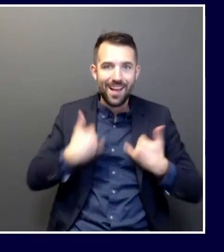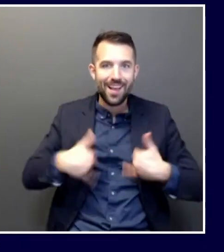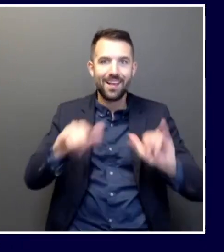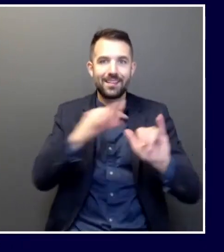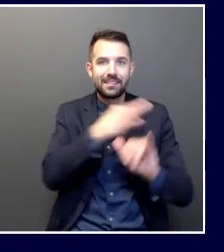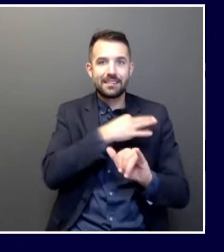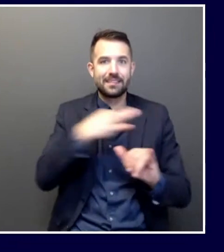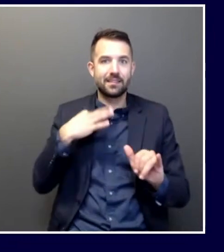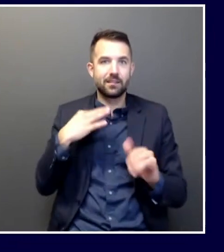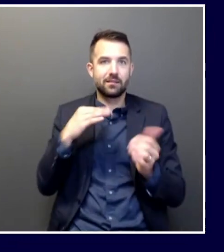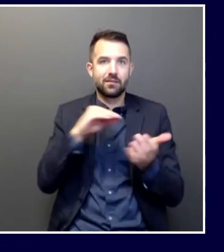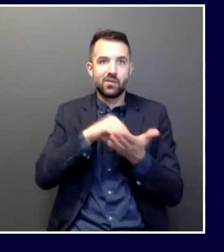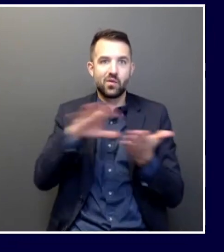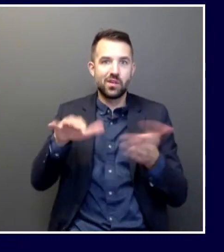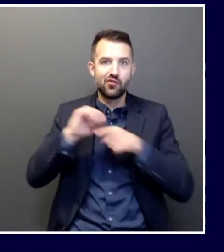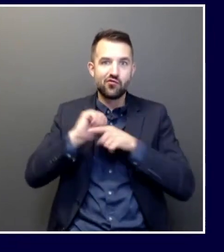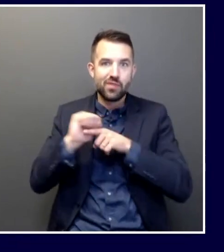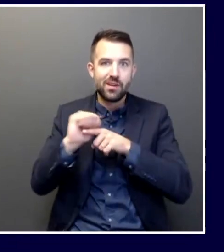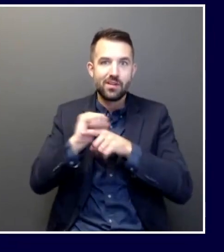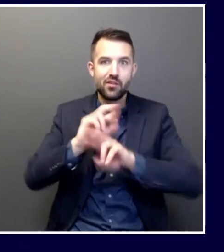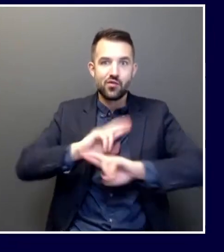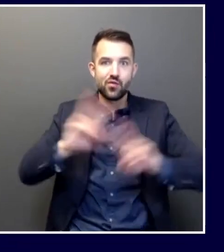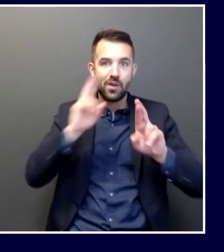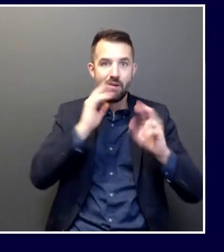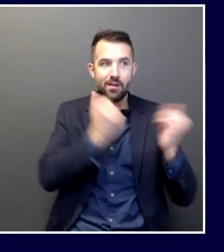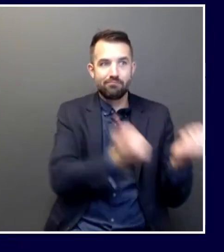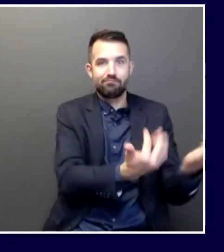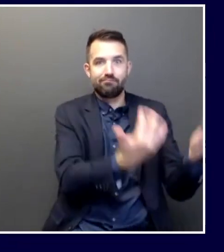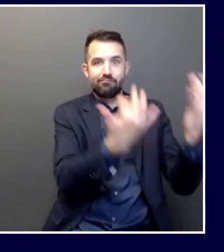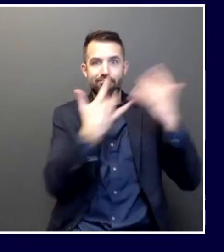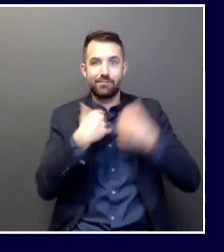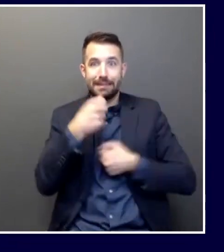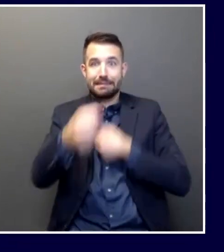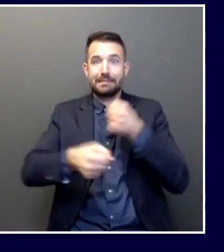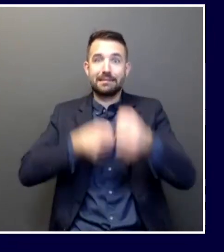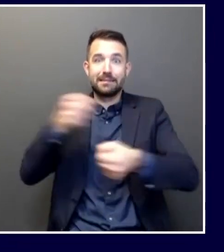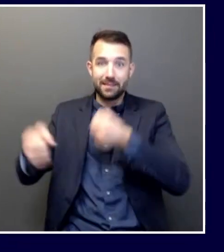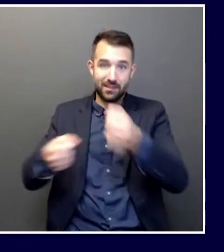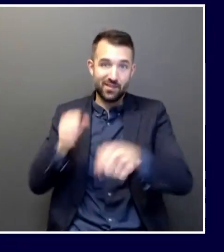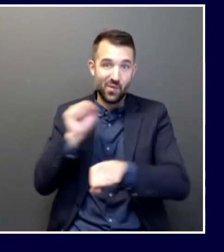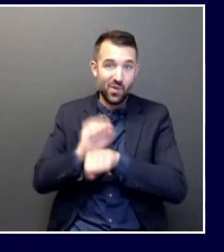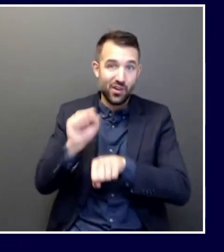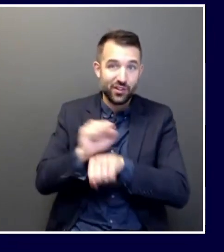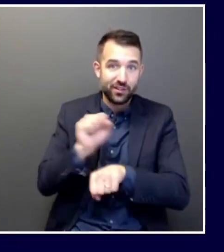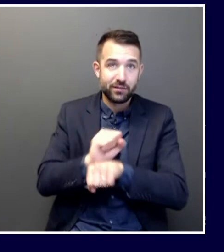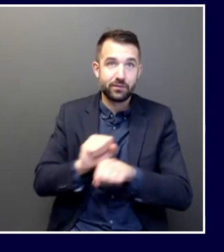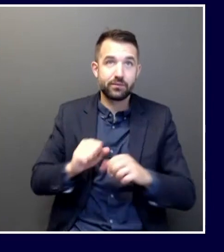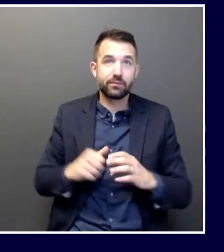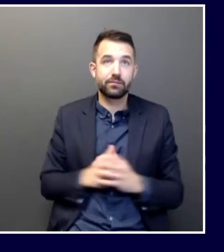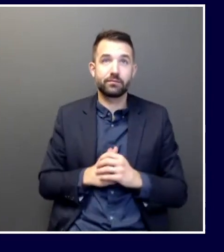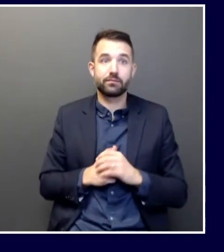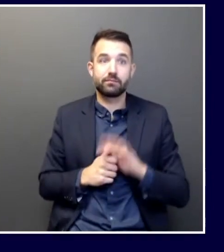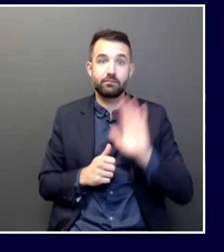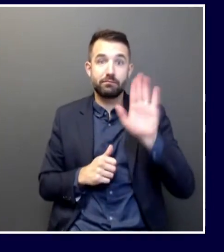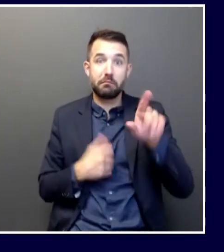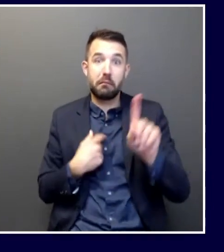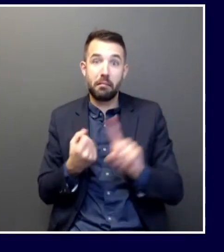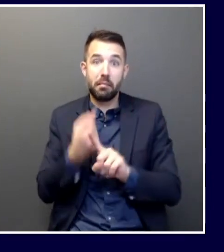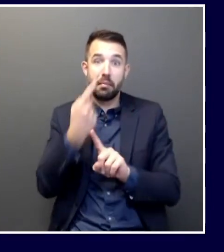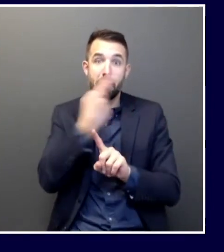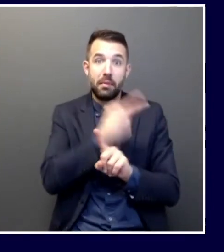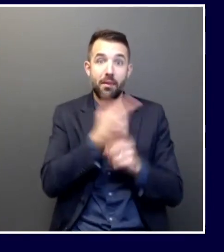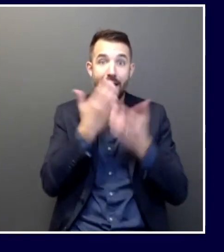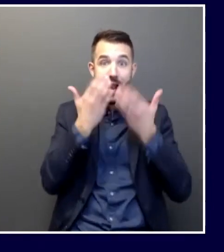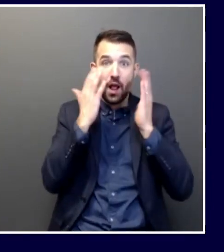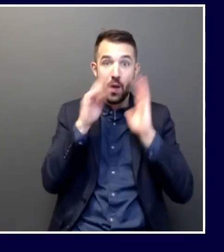Thank you. And something a little different, just Halloween is Sunday. If you wanted to give us the playbook for a